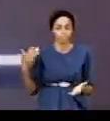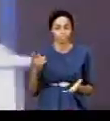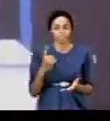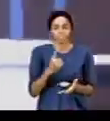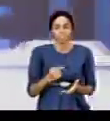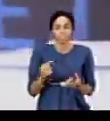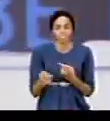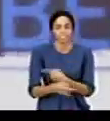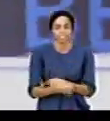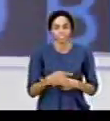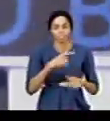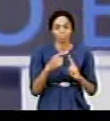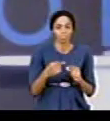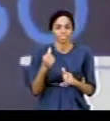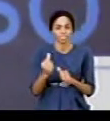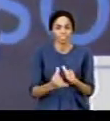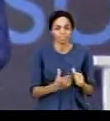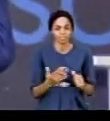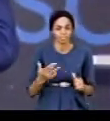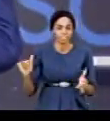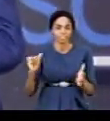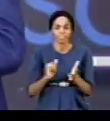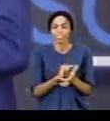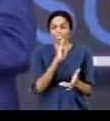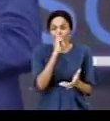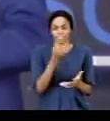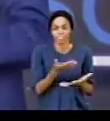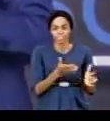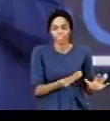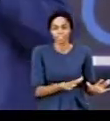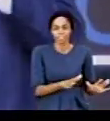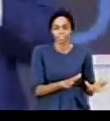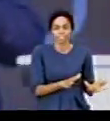when everything that is dead,